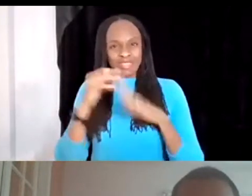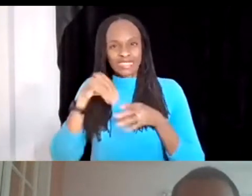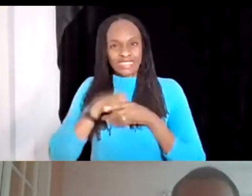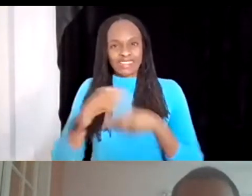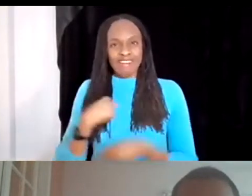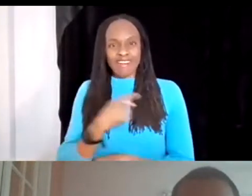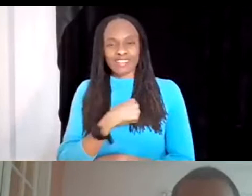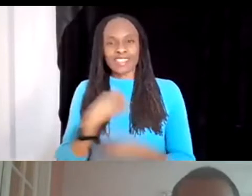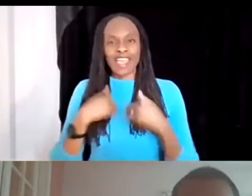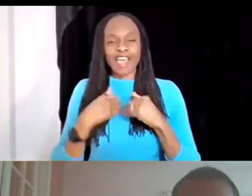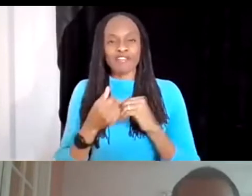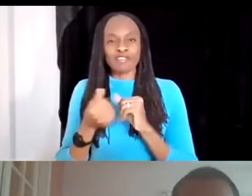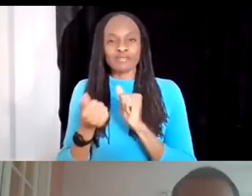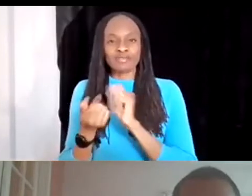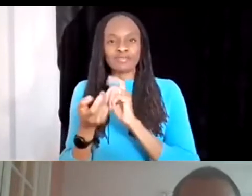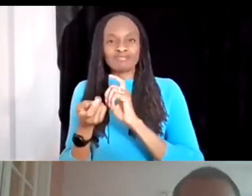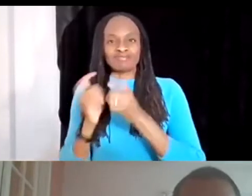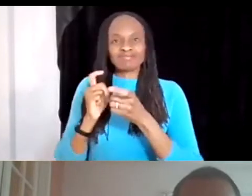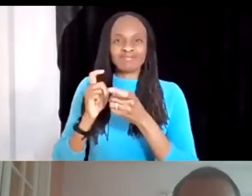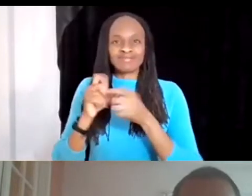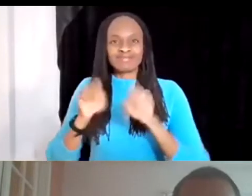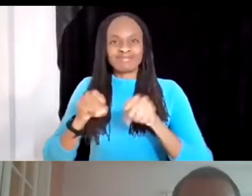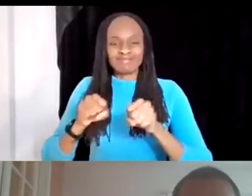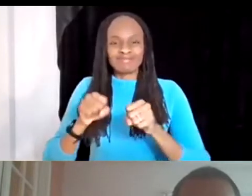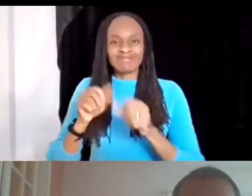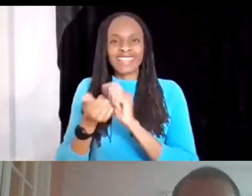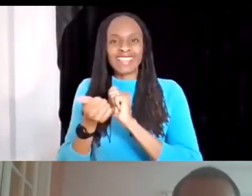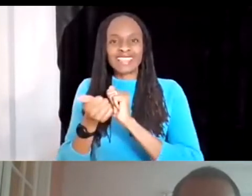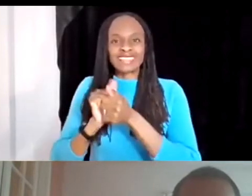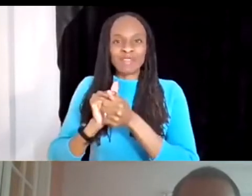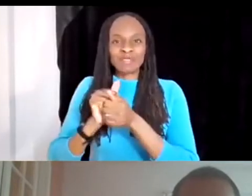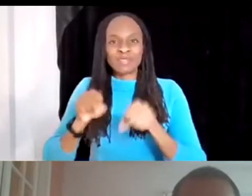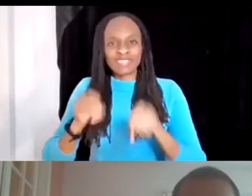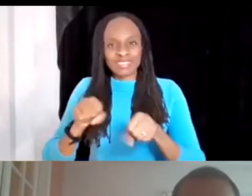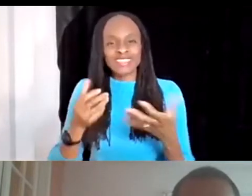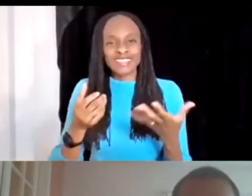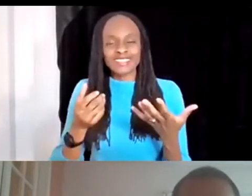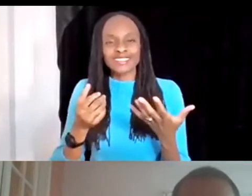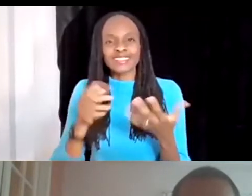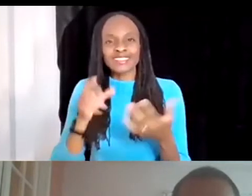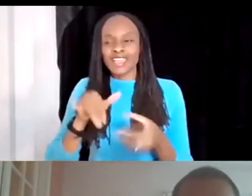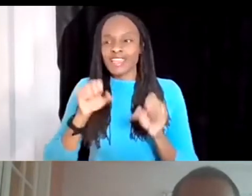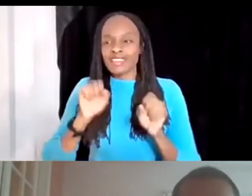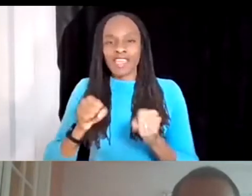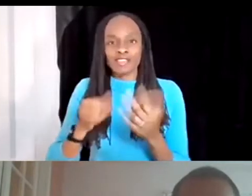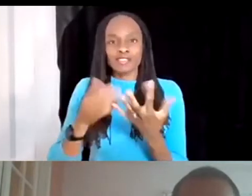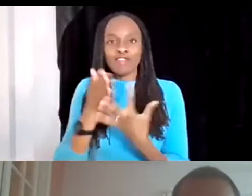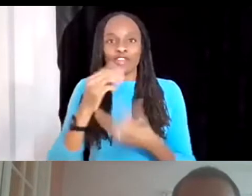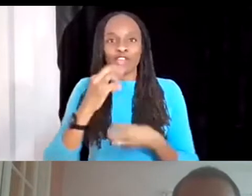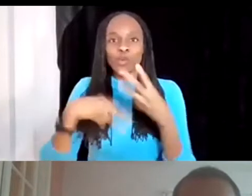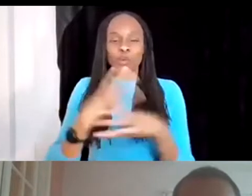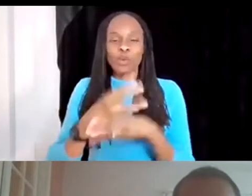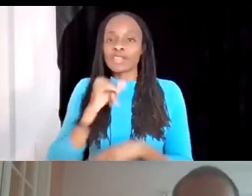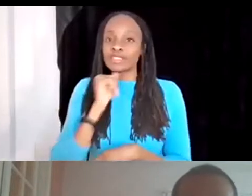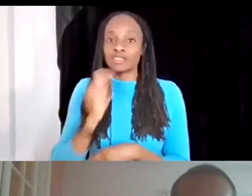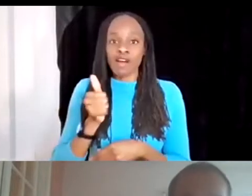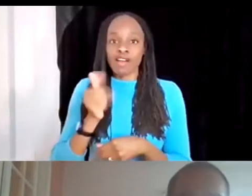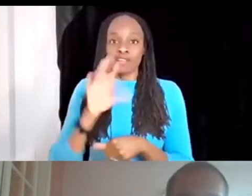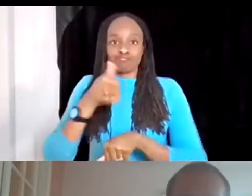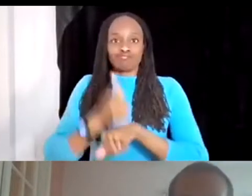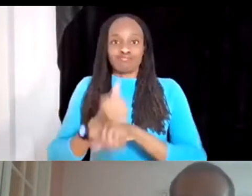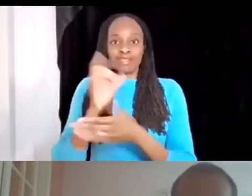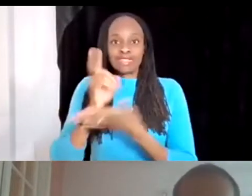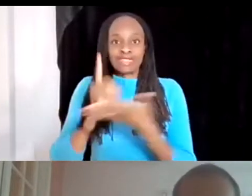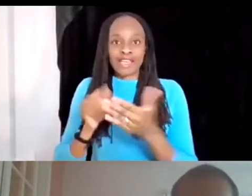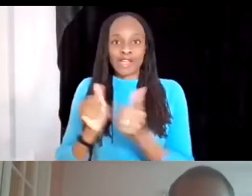an adaptability that is just bred out of having to navigate a world that is not designed with us in mind. And